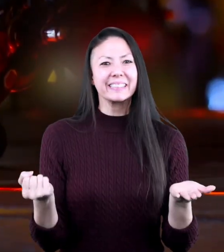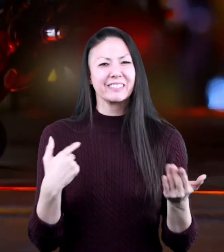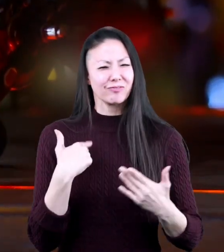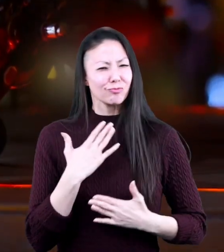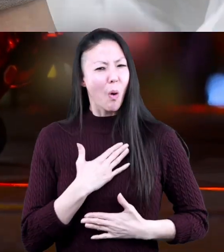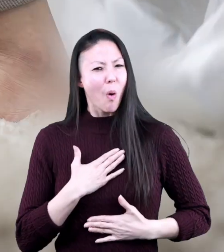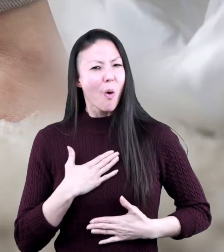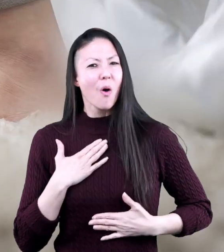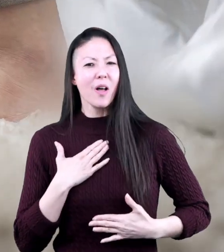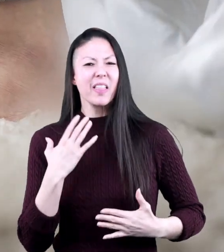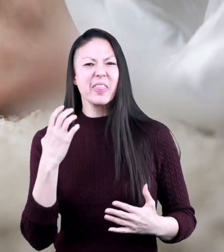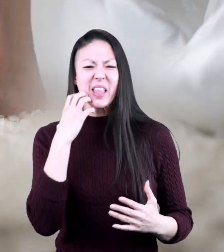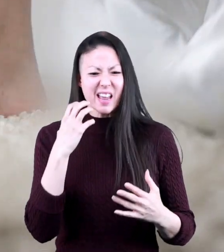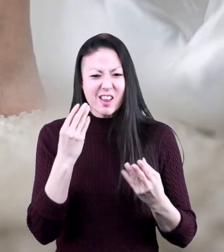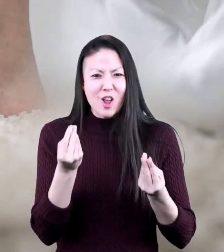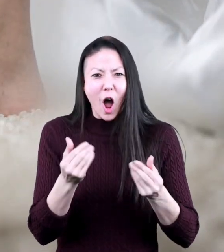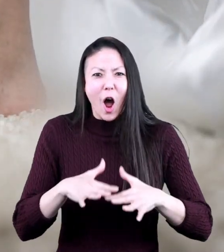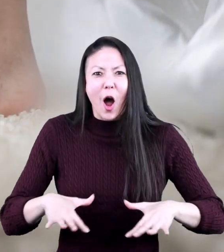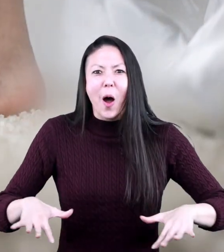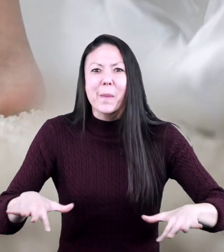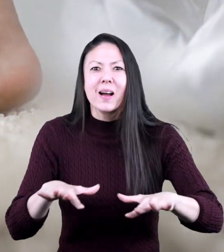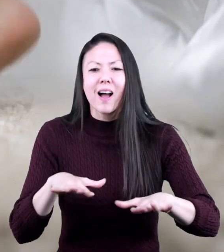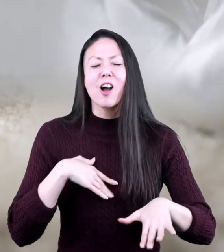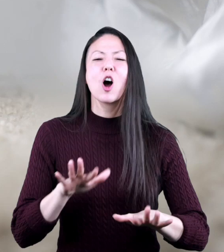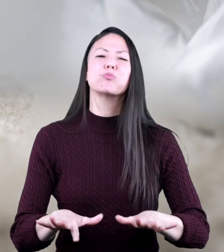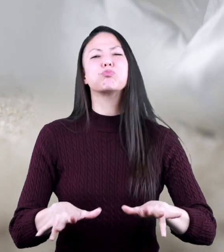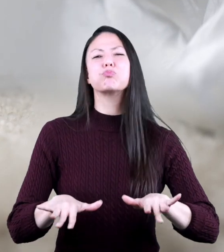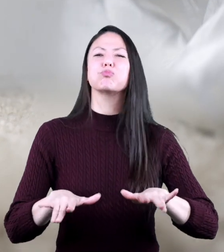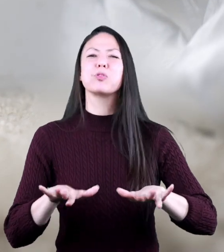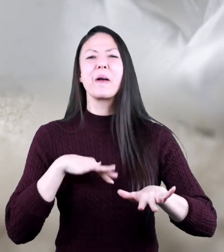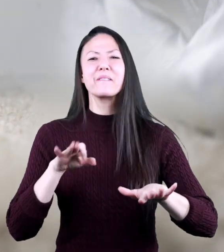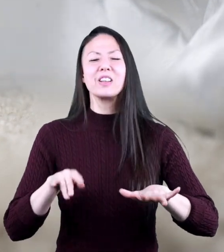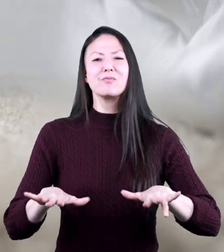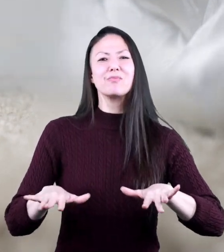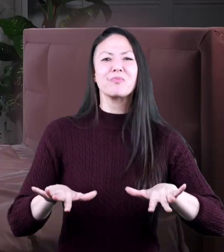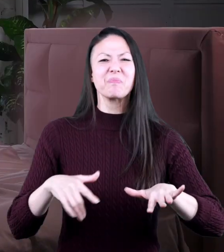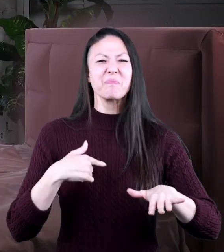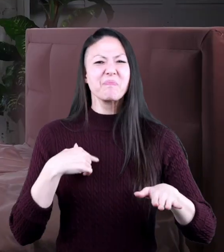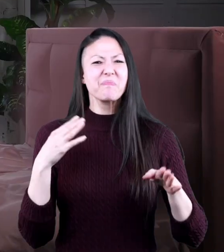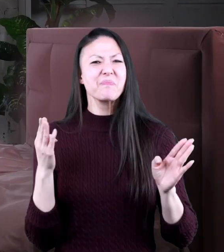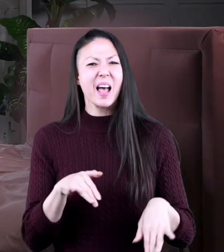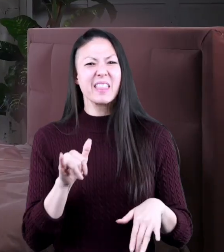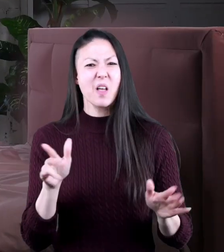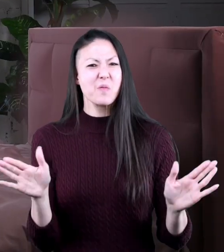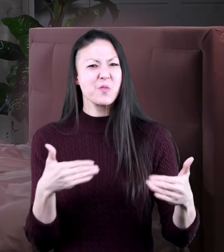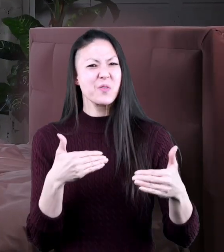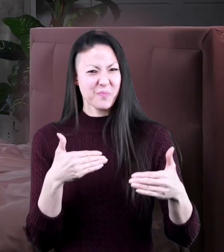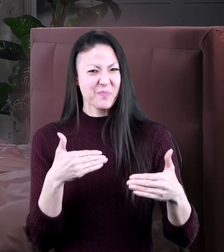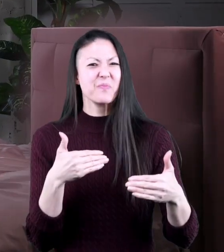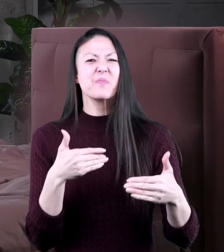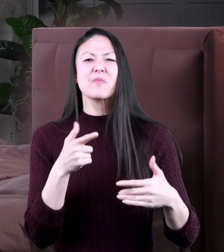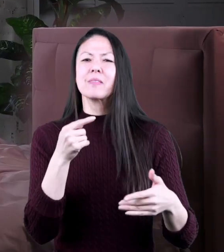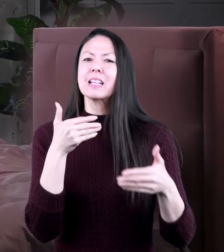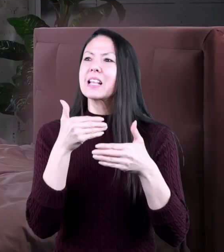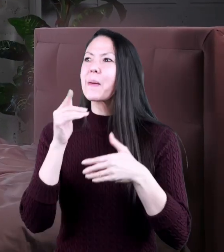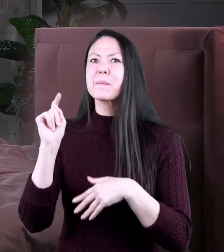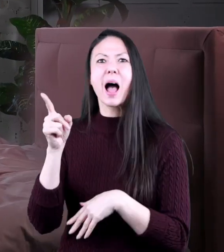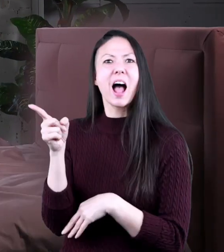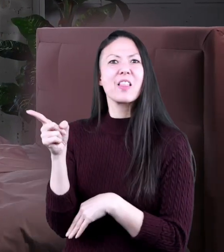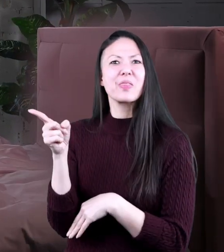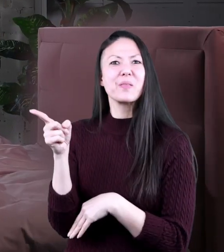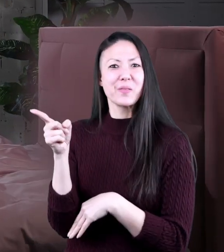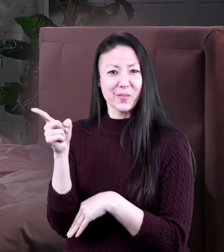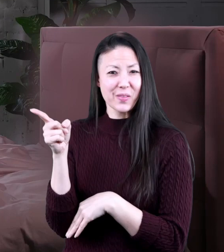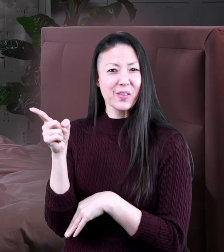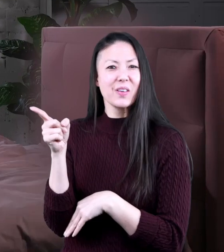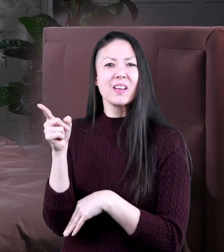things. I also enjoyed the thick carpet on my bare feet. The best thing about the room, though, was that it was